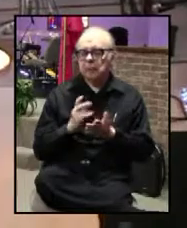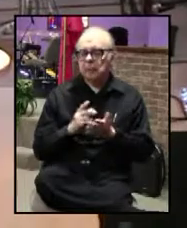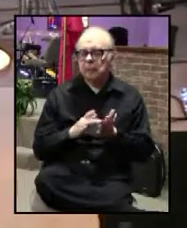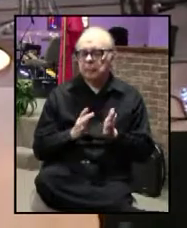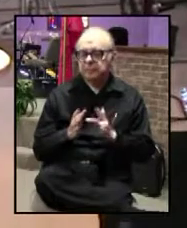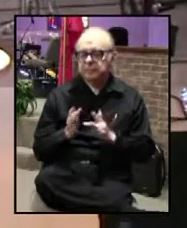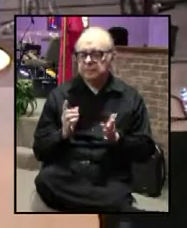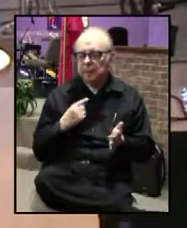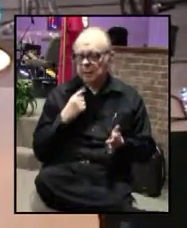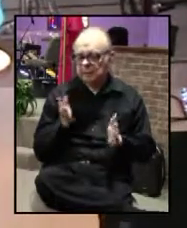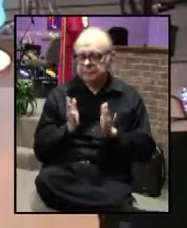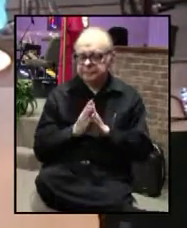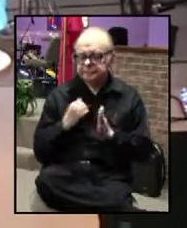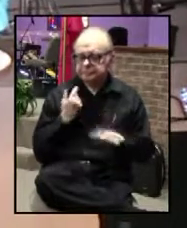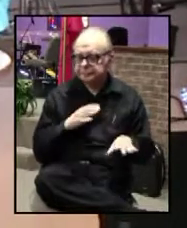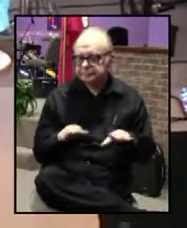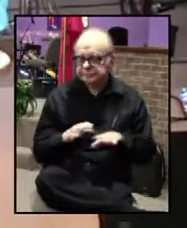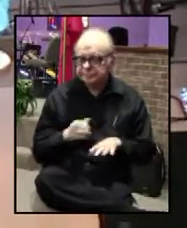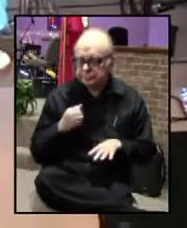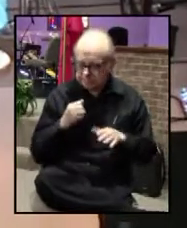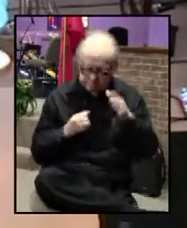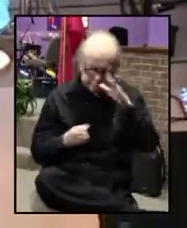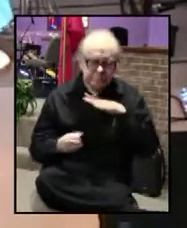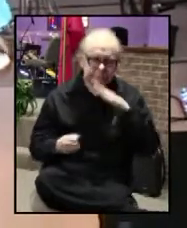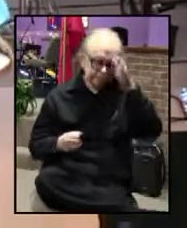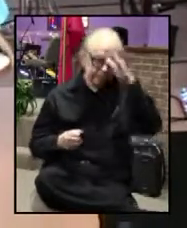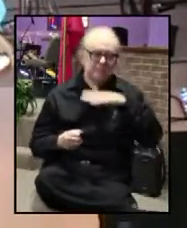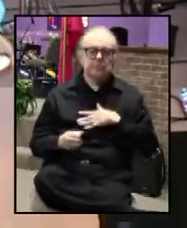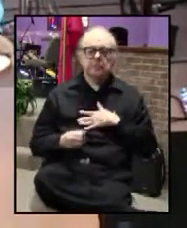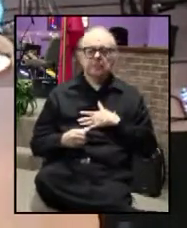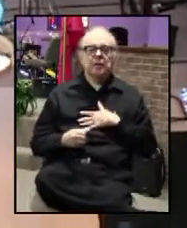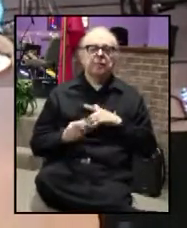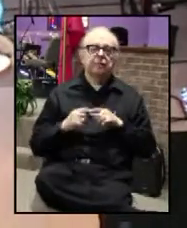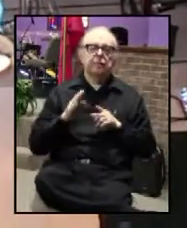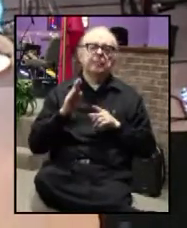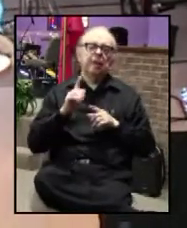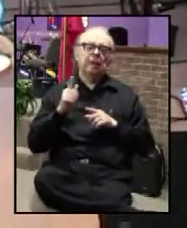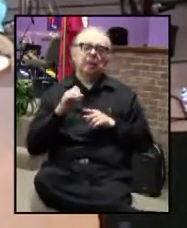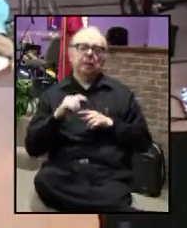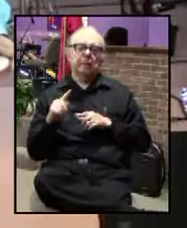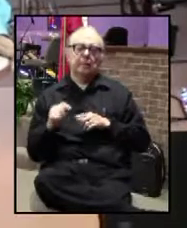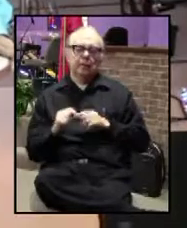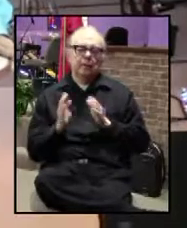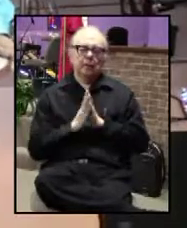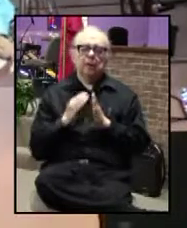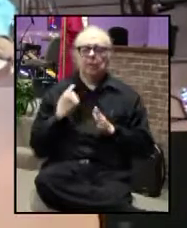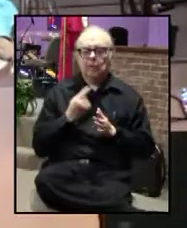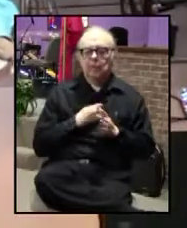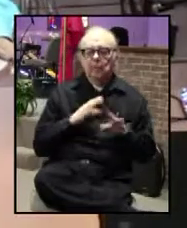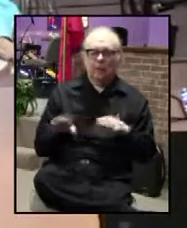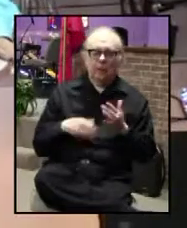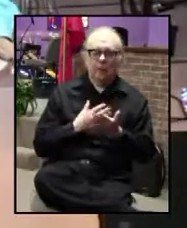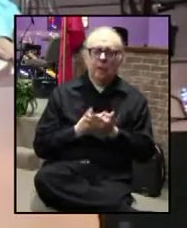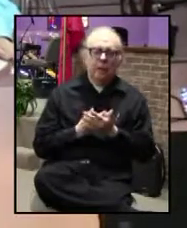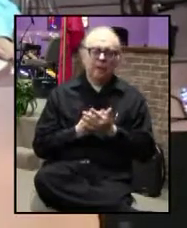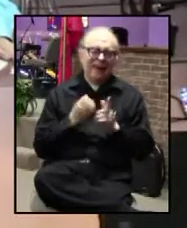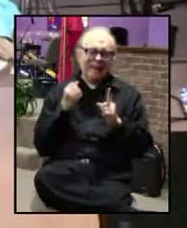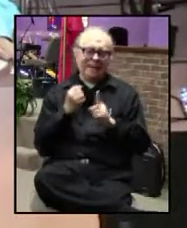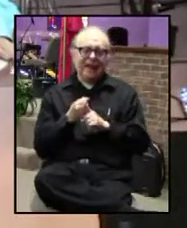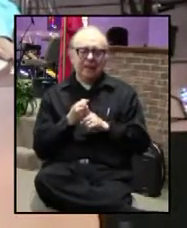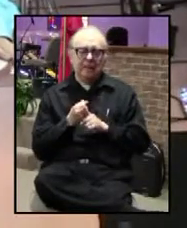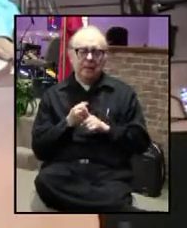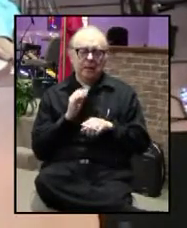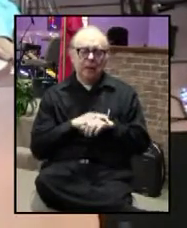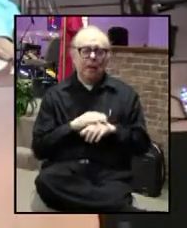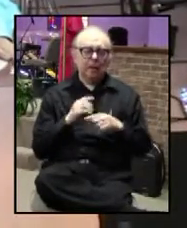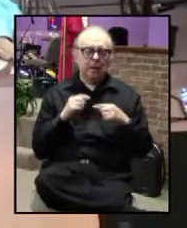Jesus is asking us to do, ladies and gentlemen, is blitz. He's asking us to do an all-out attack on